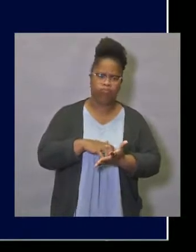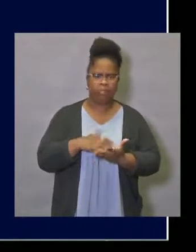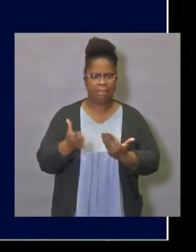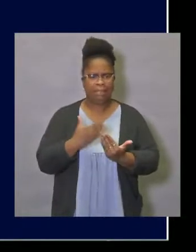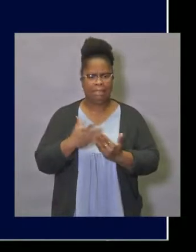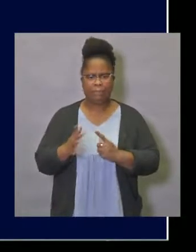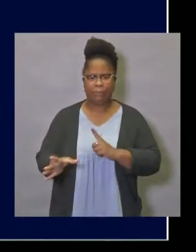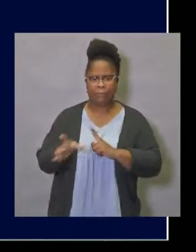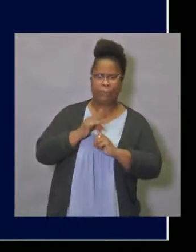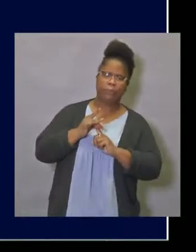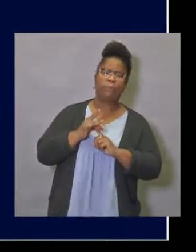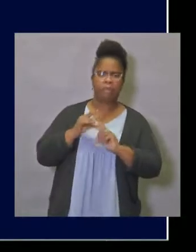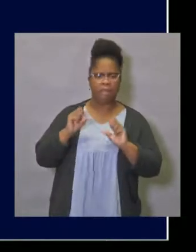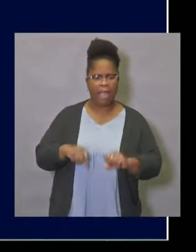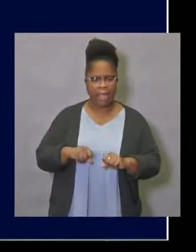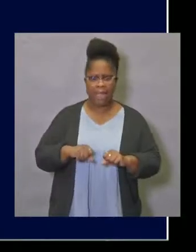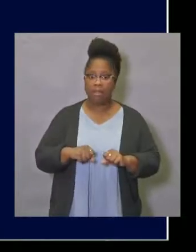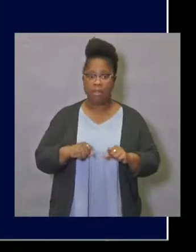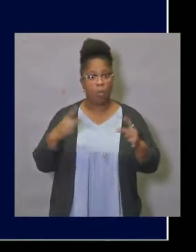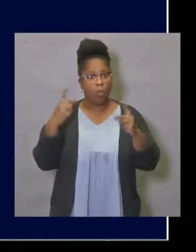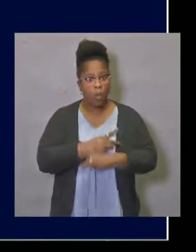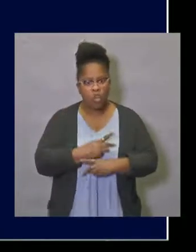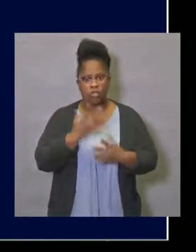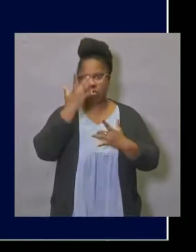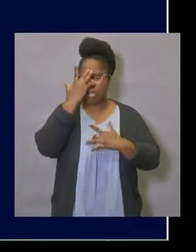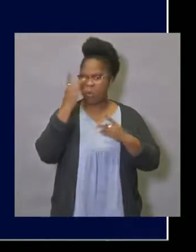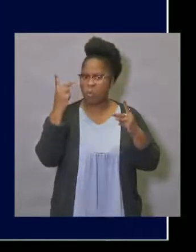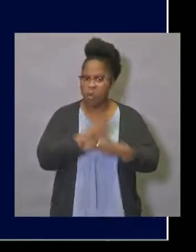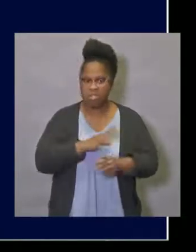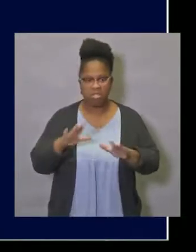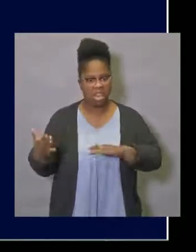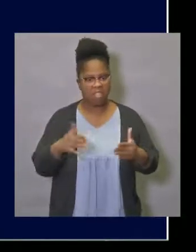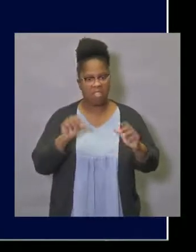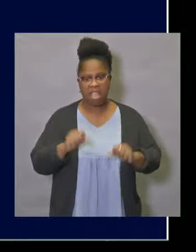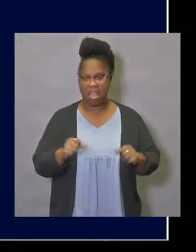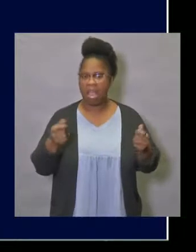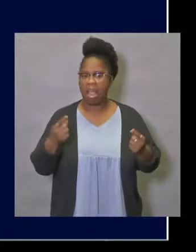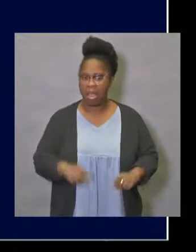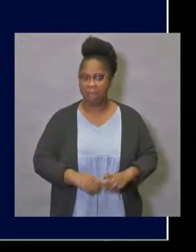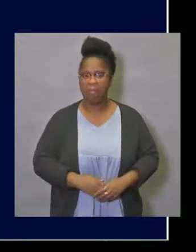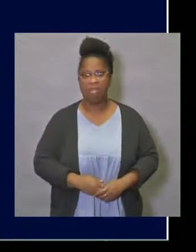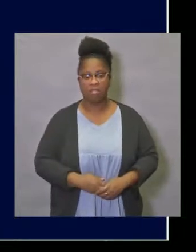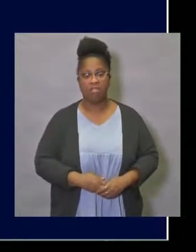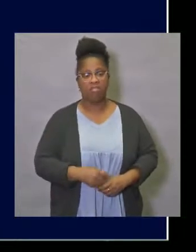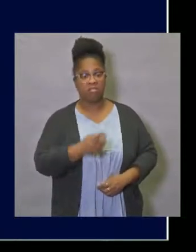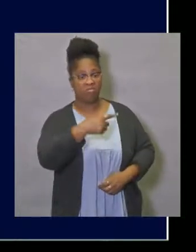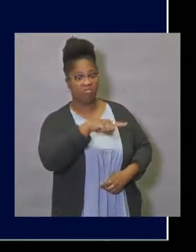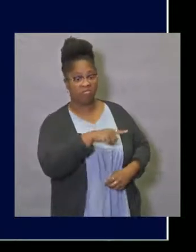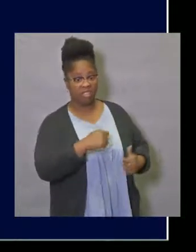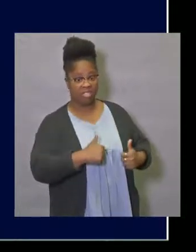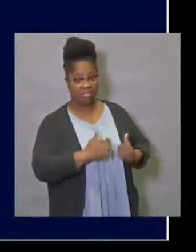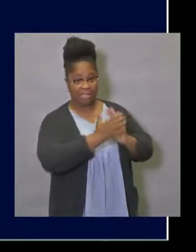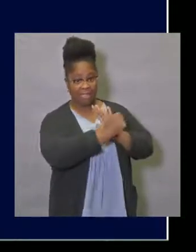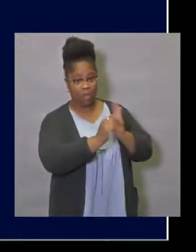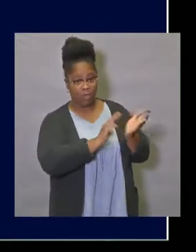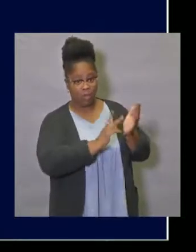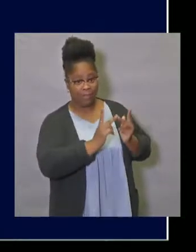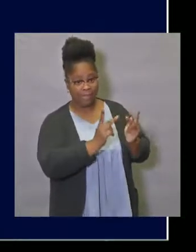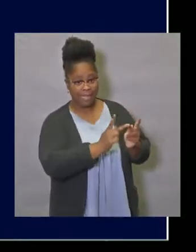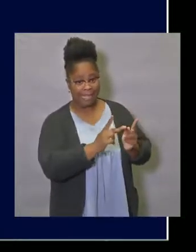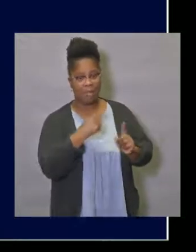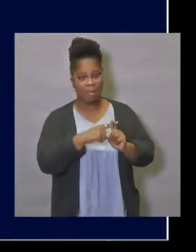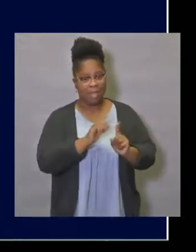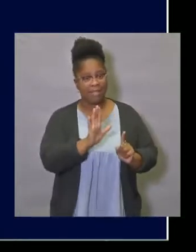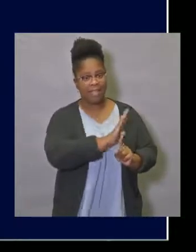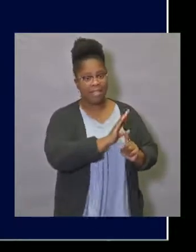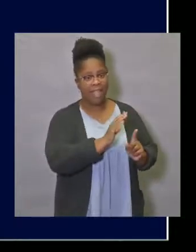risk for serious illness and death from COVID-19. This is why they, along with their healthcare workers, were amongst the first to